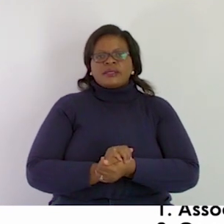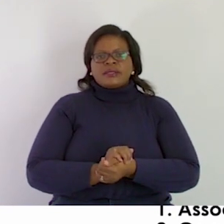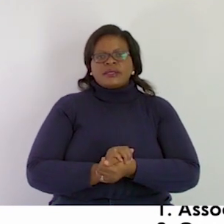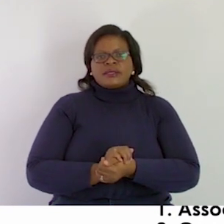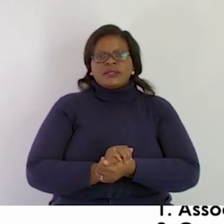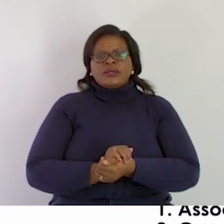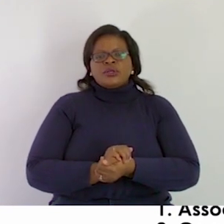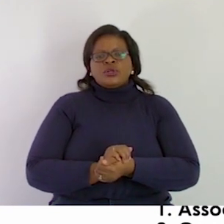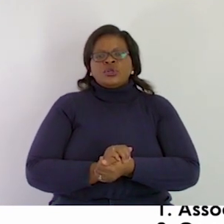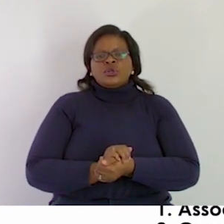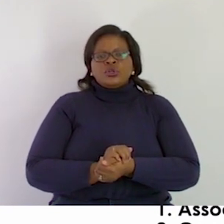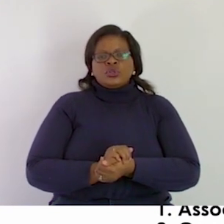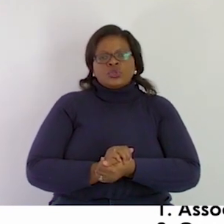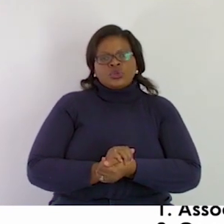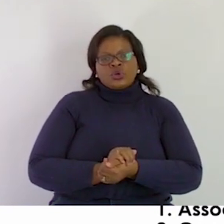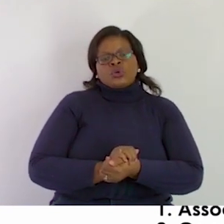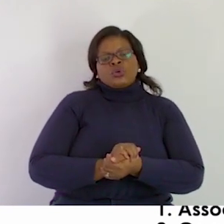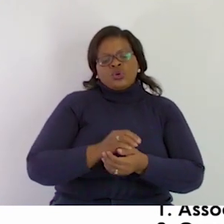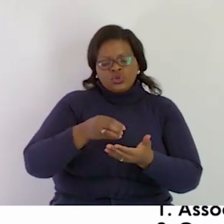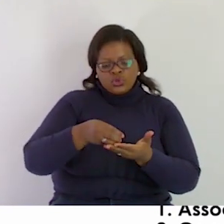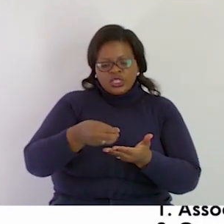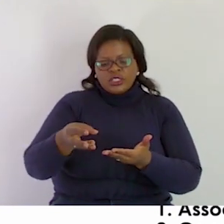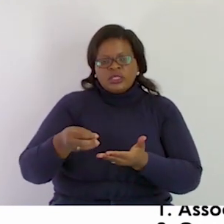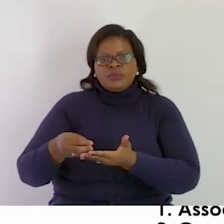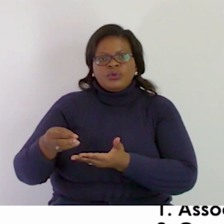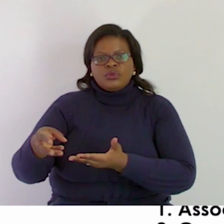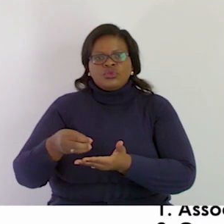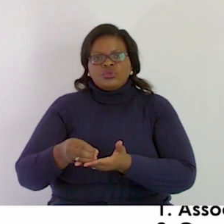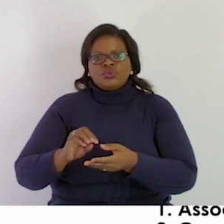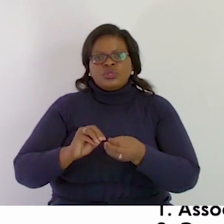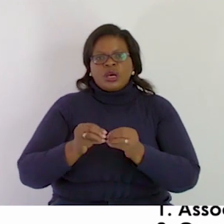distribute 4 to those numbers inside the bracket, you can